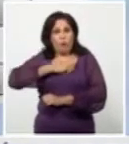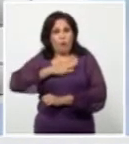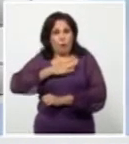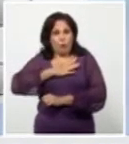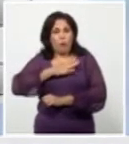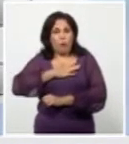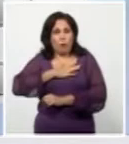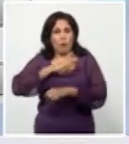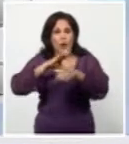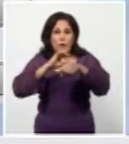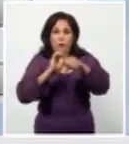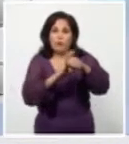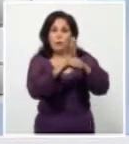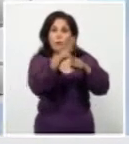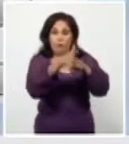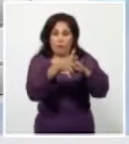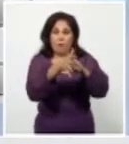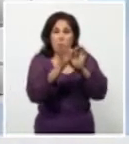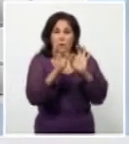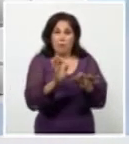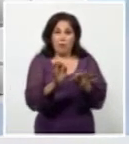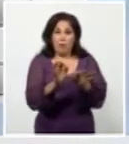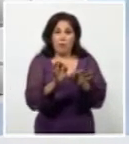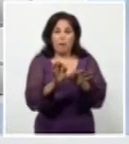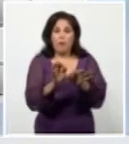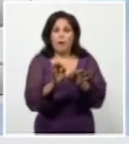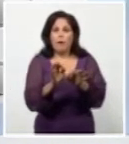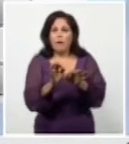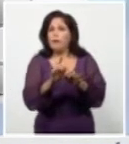and SARS-CoV-2 virus.